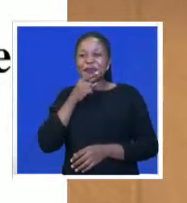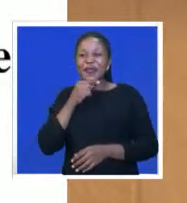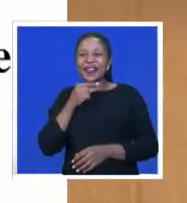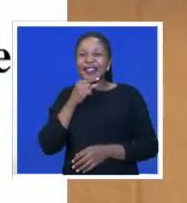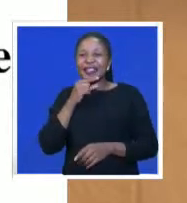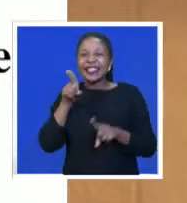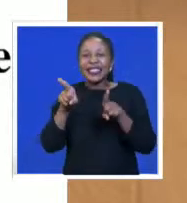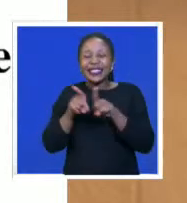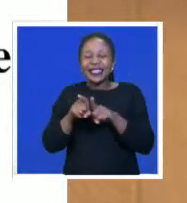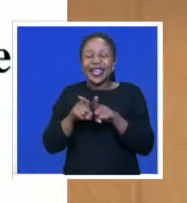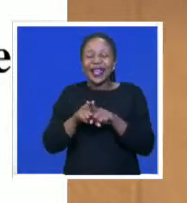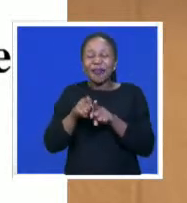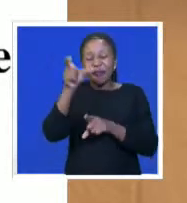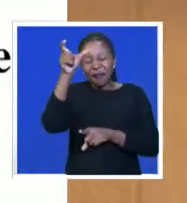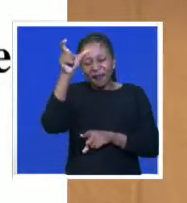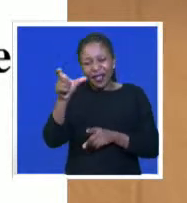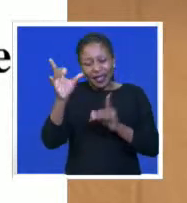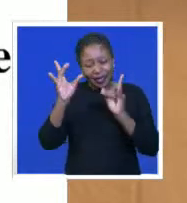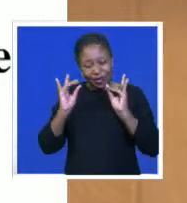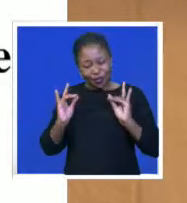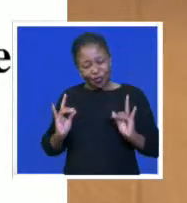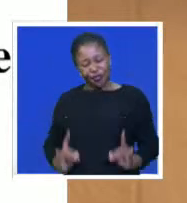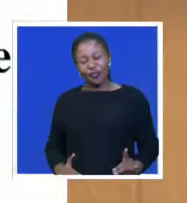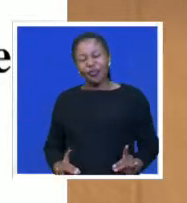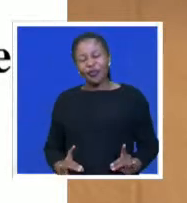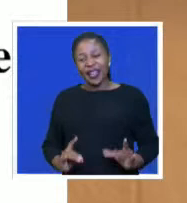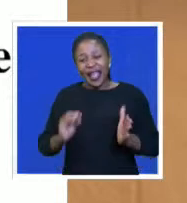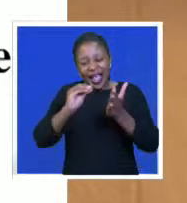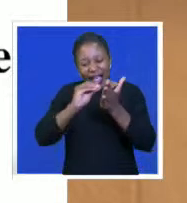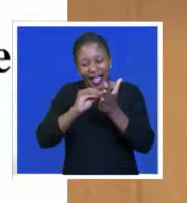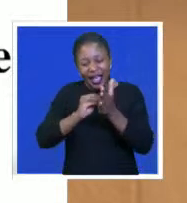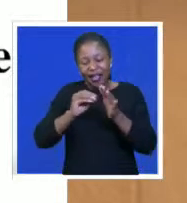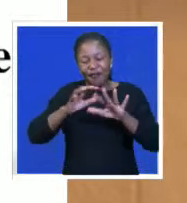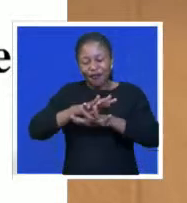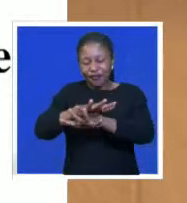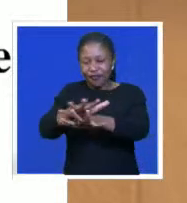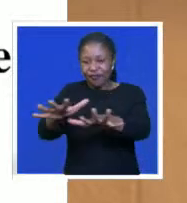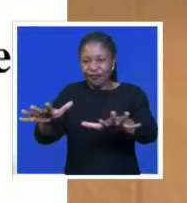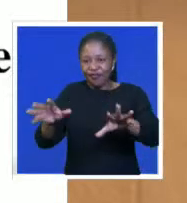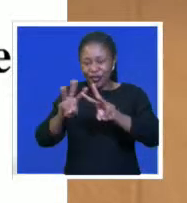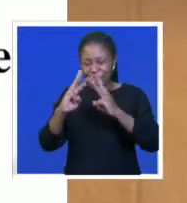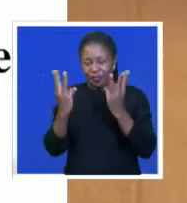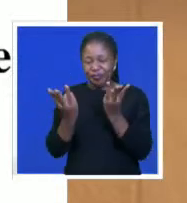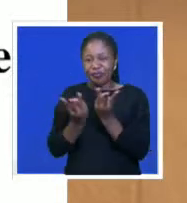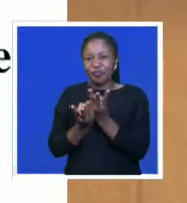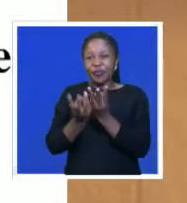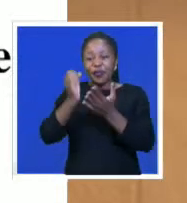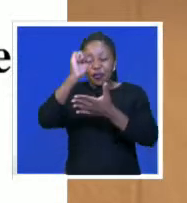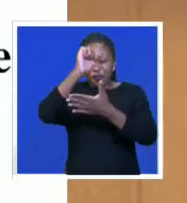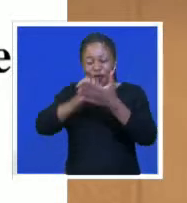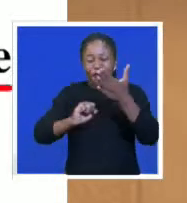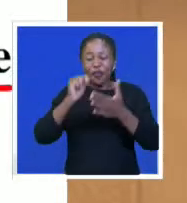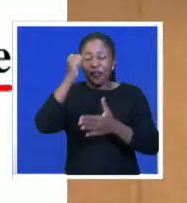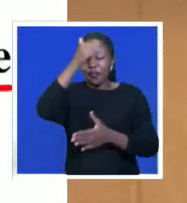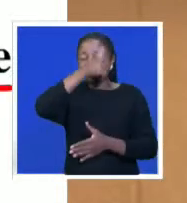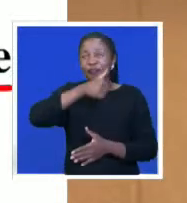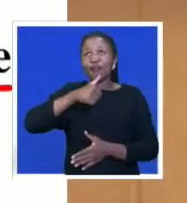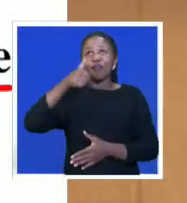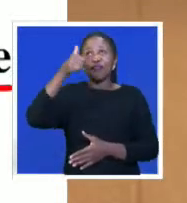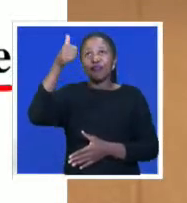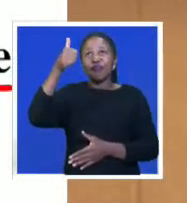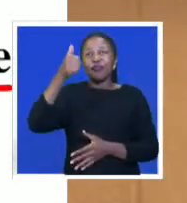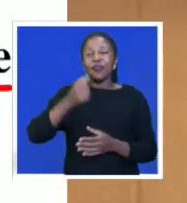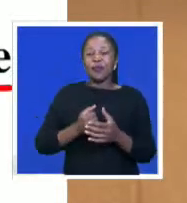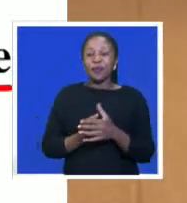being to ever be created on earth by God. We see him taking care